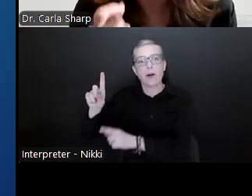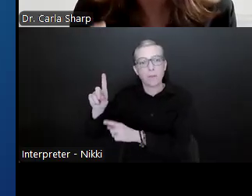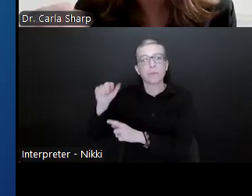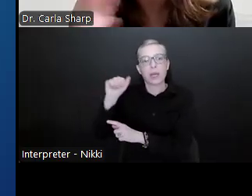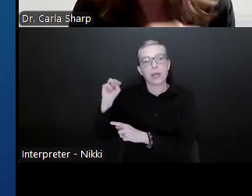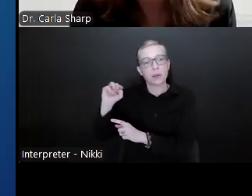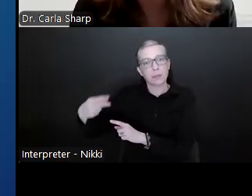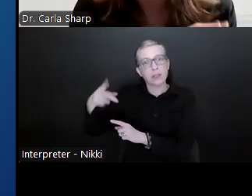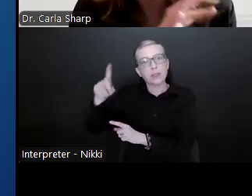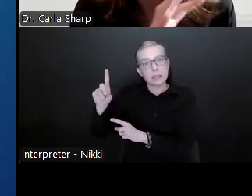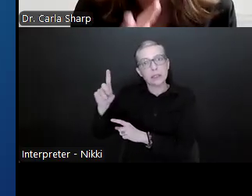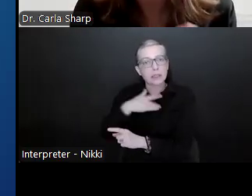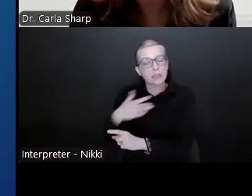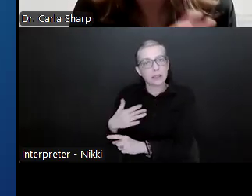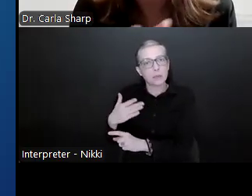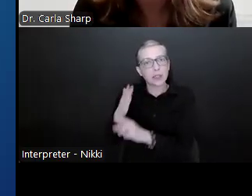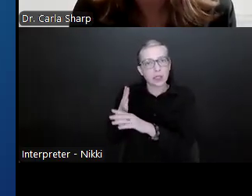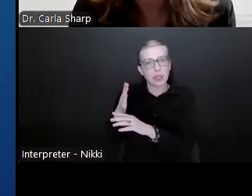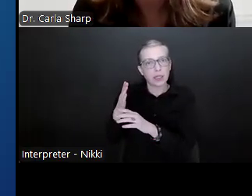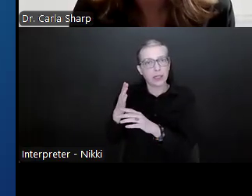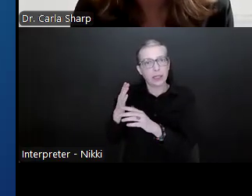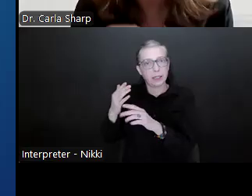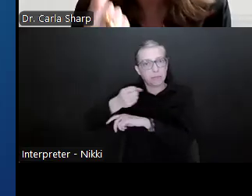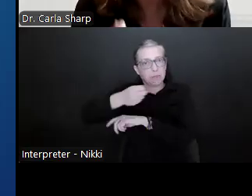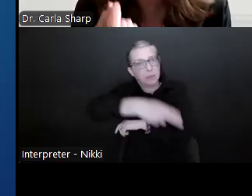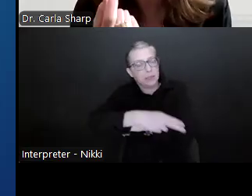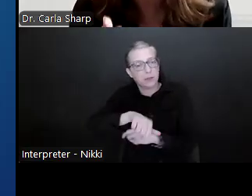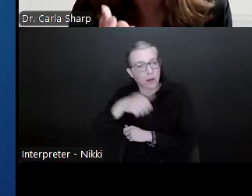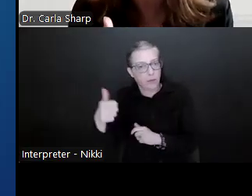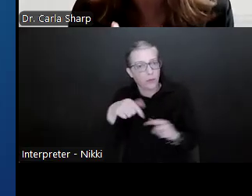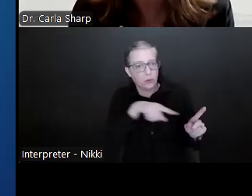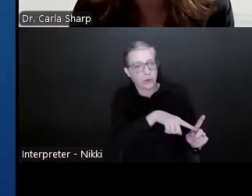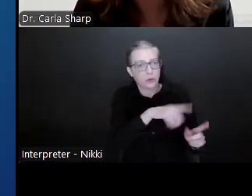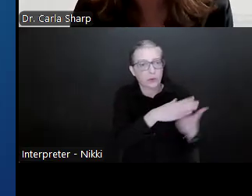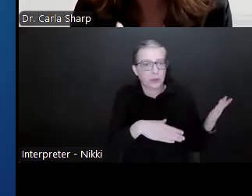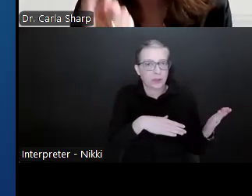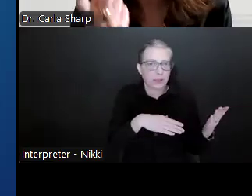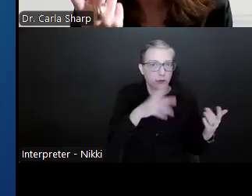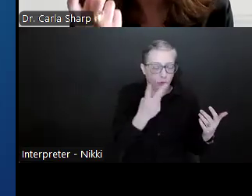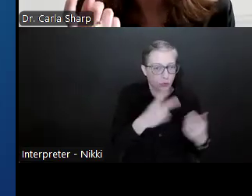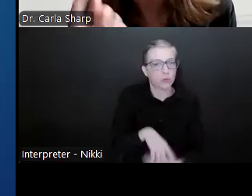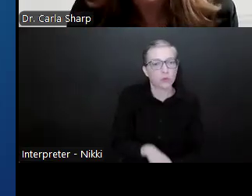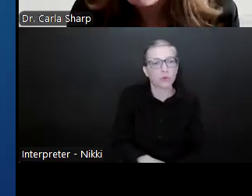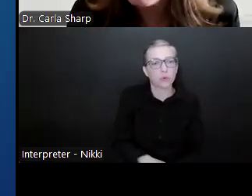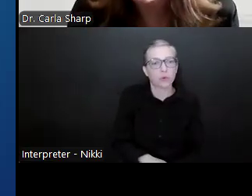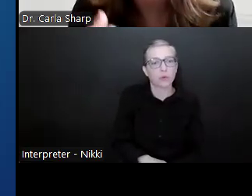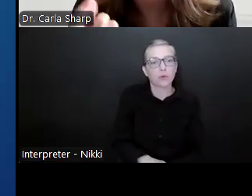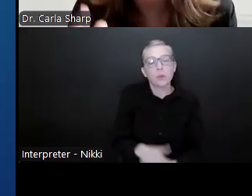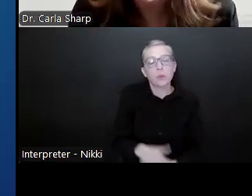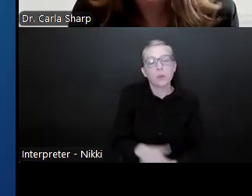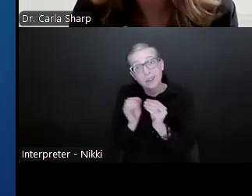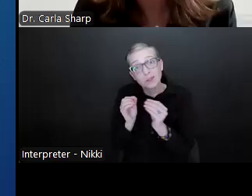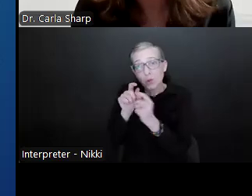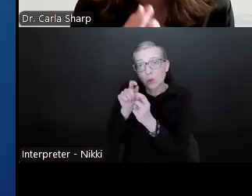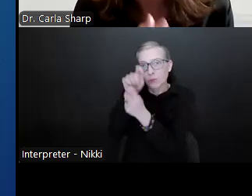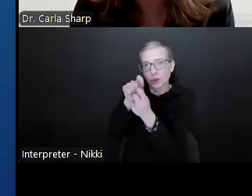us, it covers the section 2 categories perfectly, but it gives us a little bit more precision in meaning what we say and